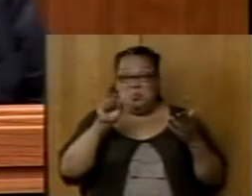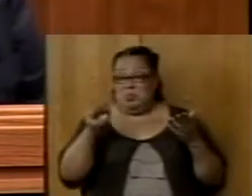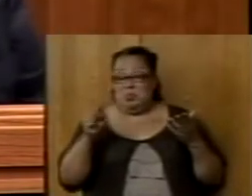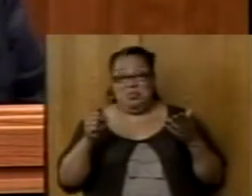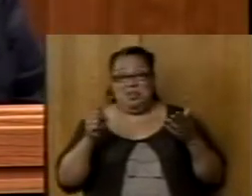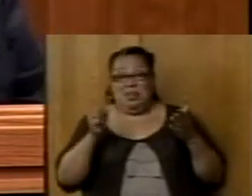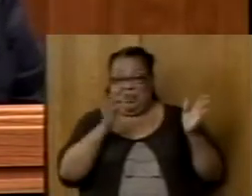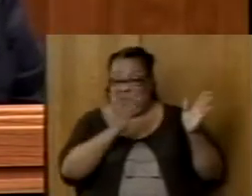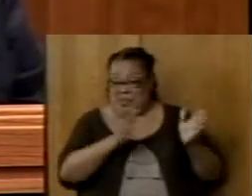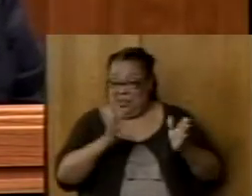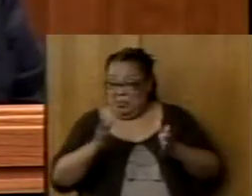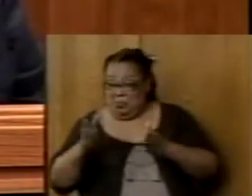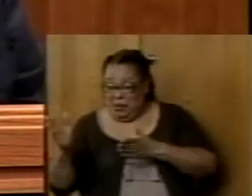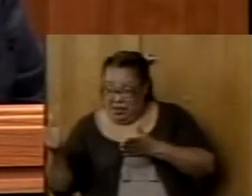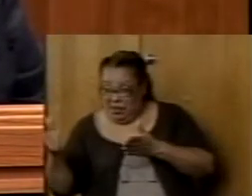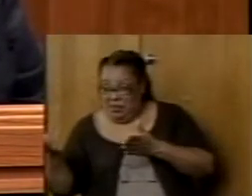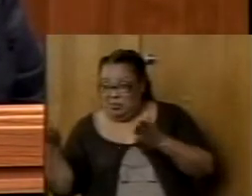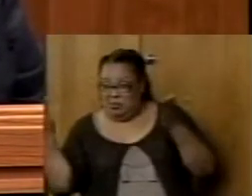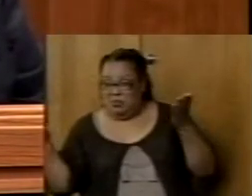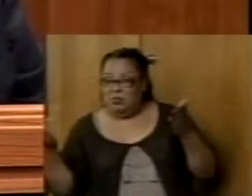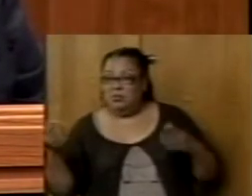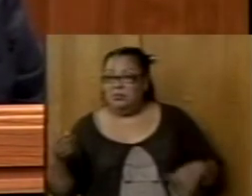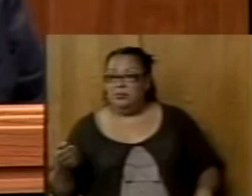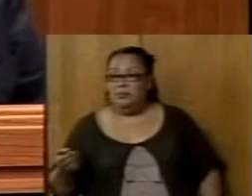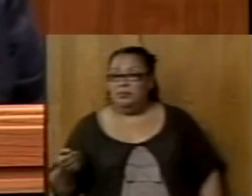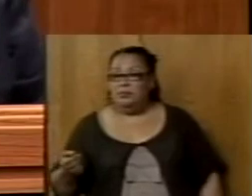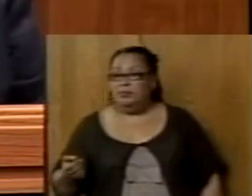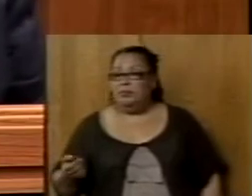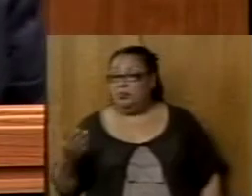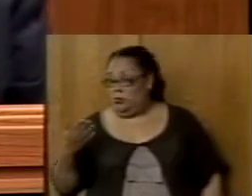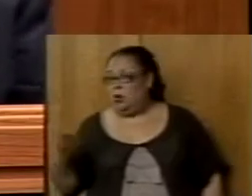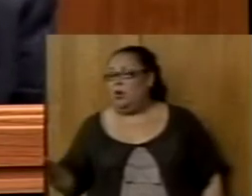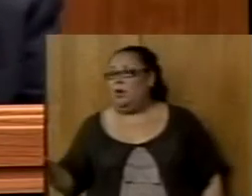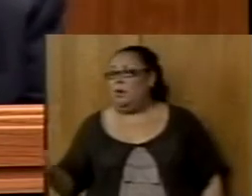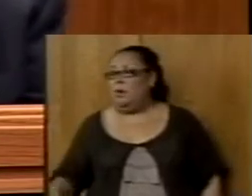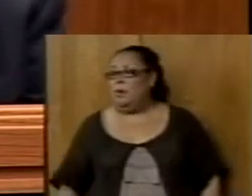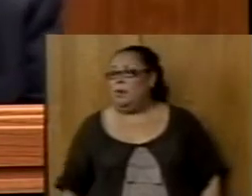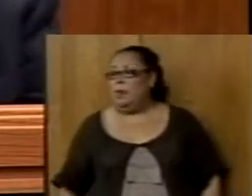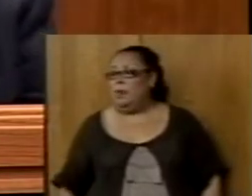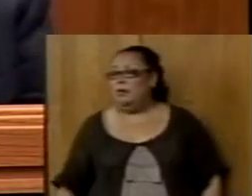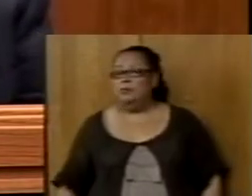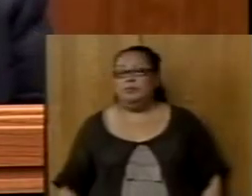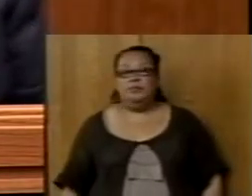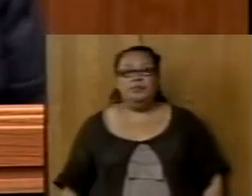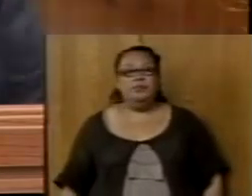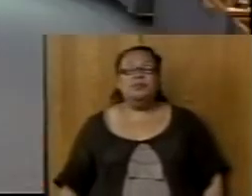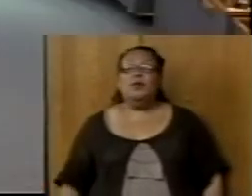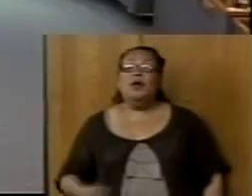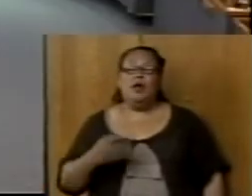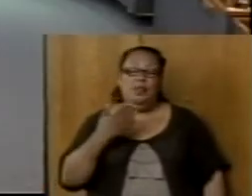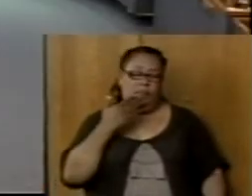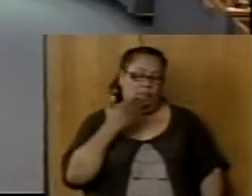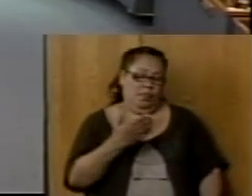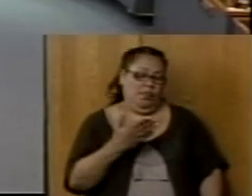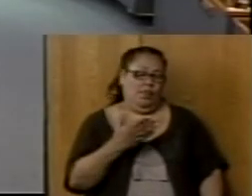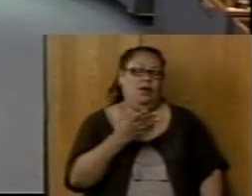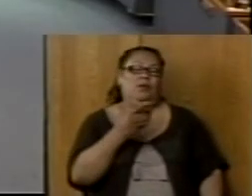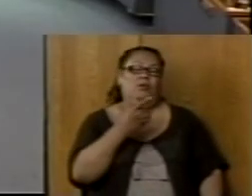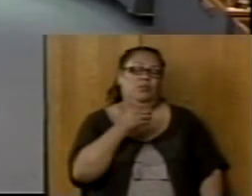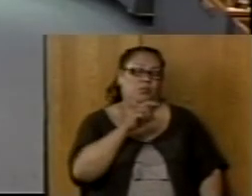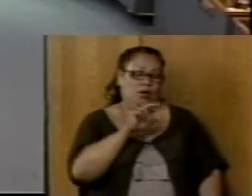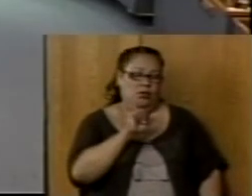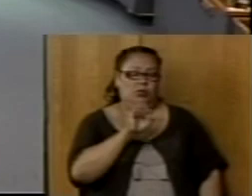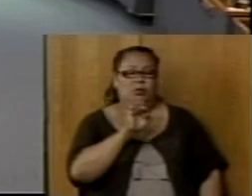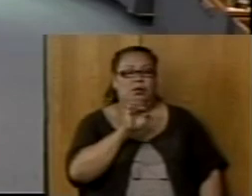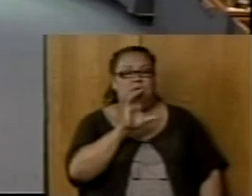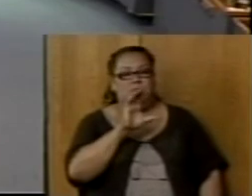patterns that have emerged over the past few years? Go ahead, Mr. Haynes. Mr. Haynes? Thank you, Dr. Escobedo, Dr. Montoya, members